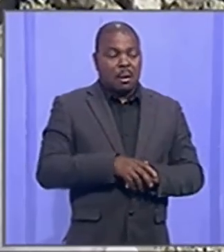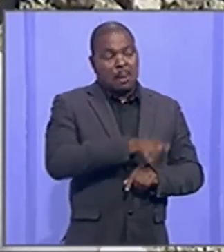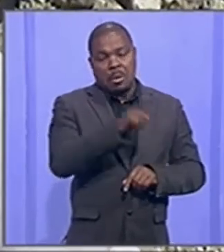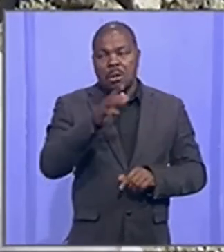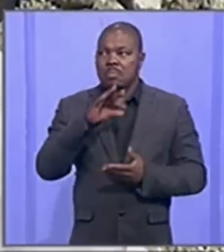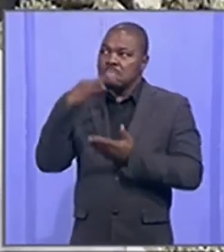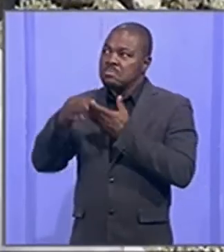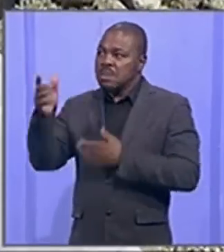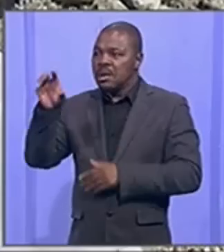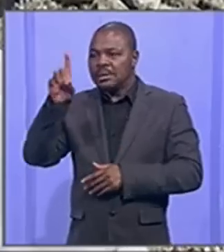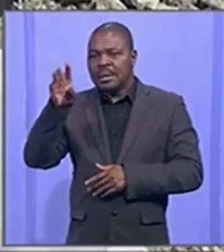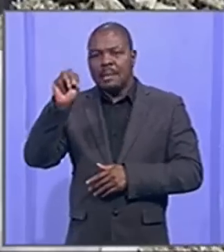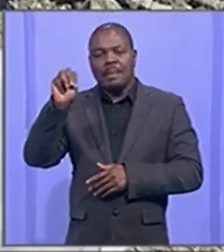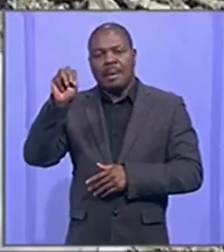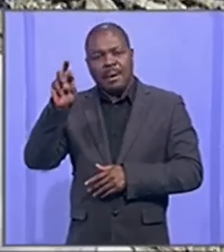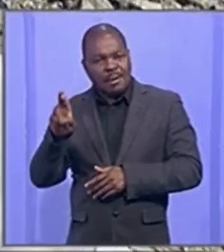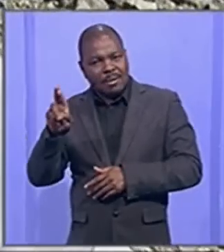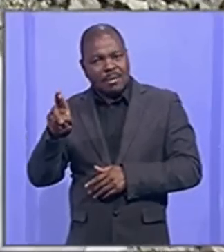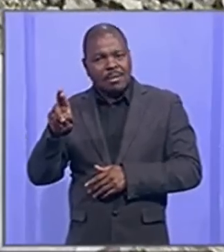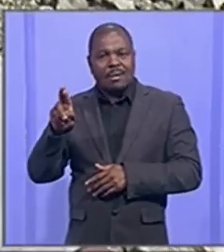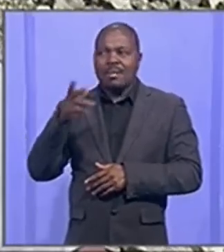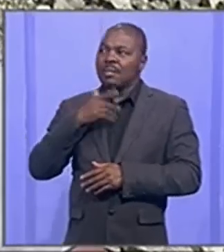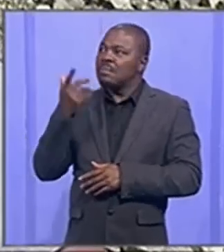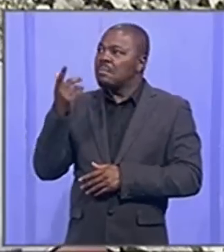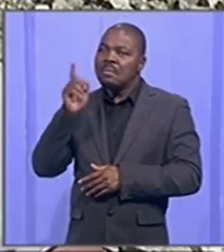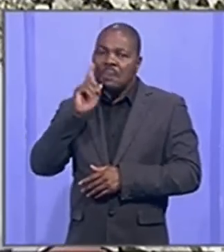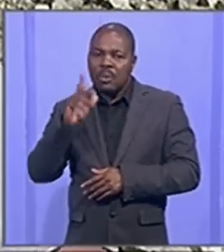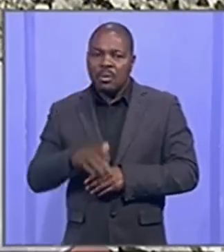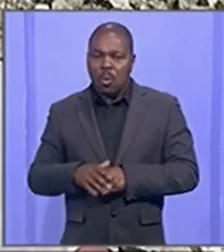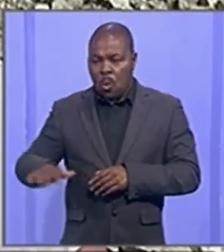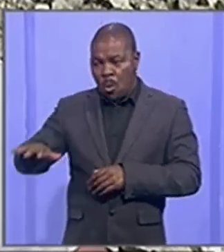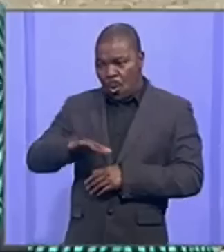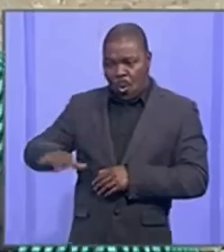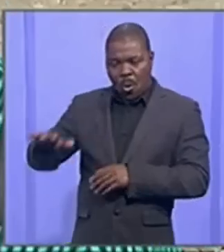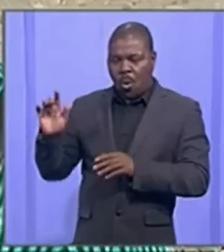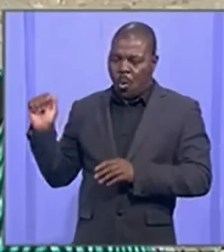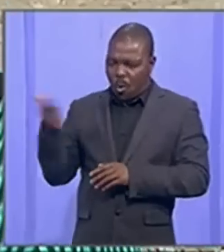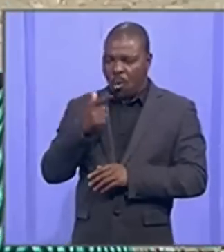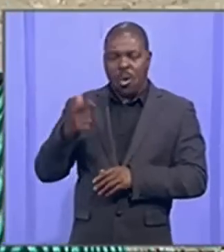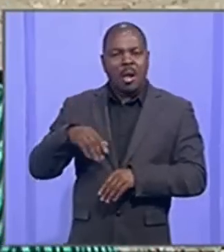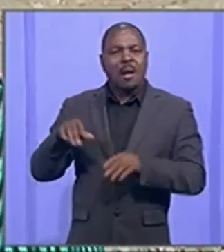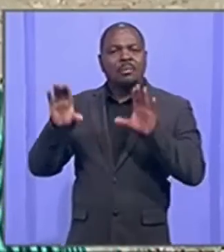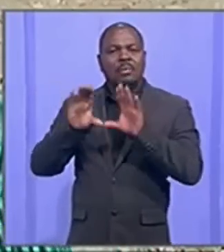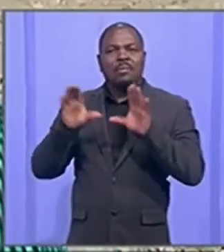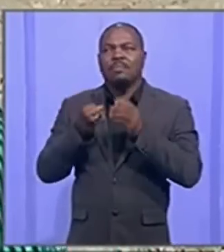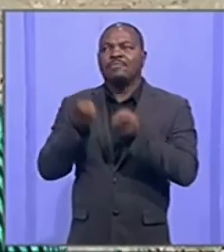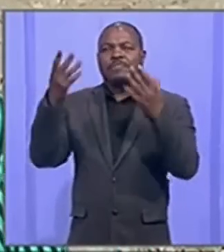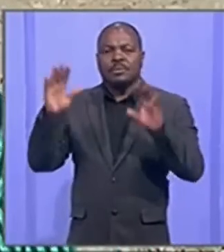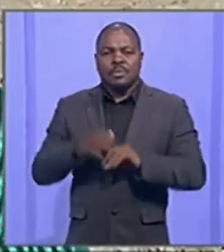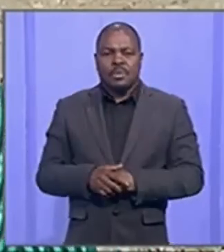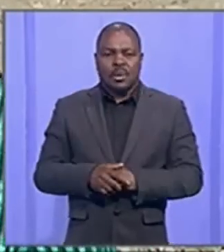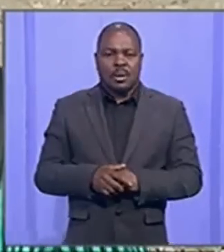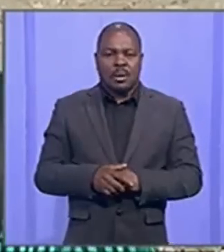ba ya ko bo DMR ba kry le gore mafatshe a rona a otlhe ka mo a na le di-permit. Di-mine tse di gaufi le rona ba reka